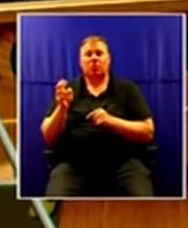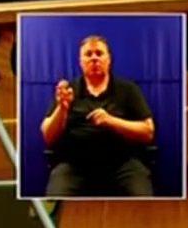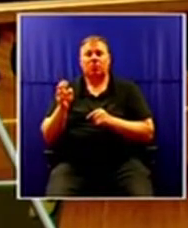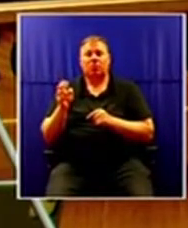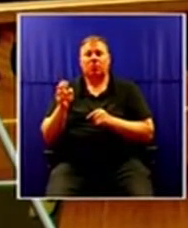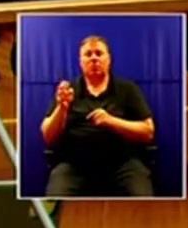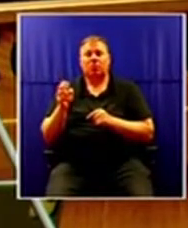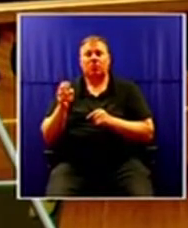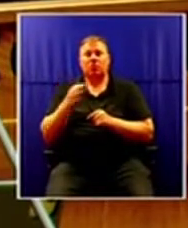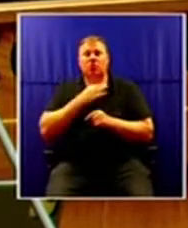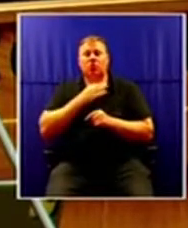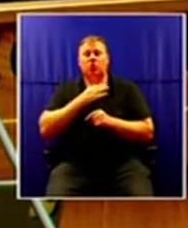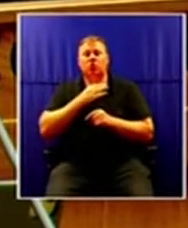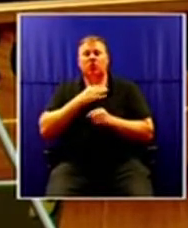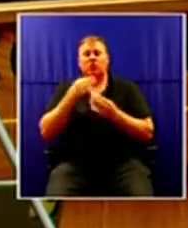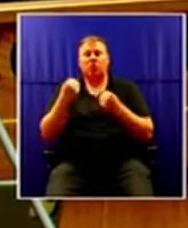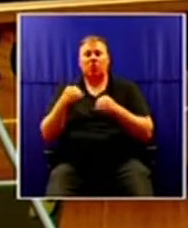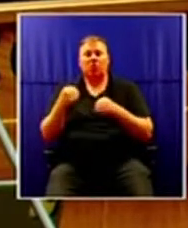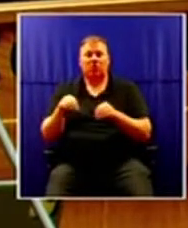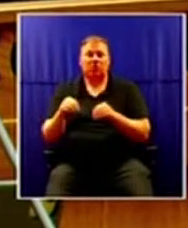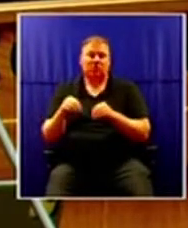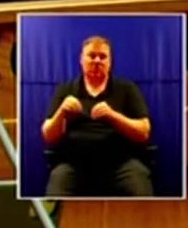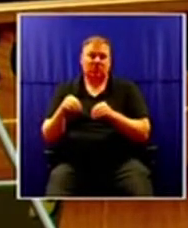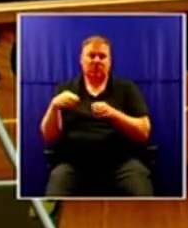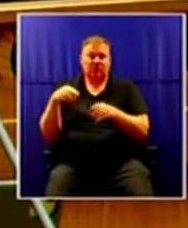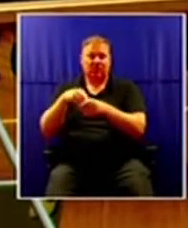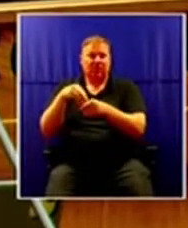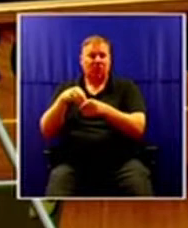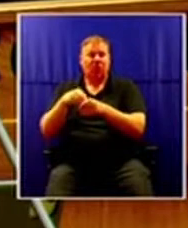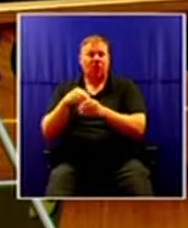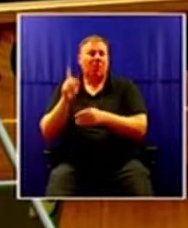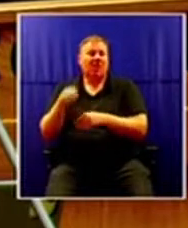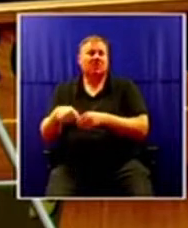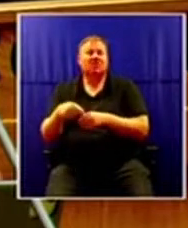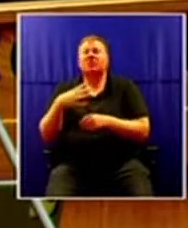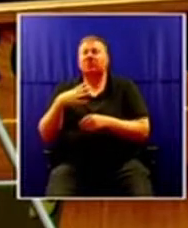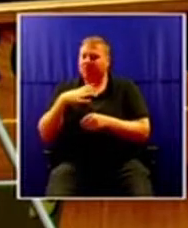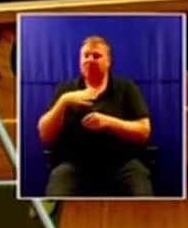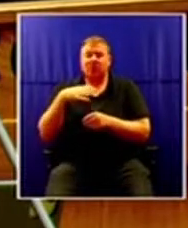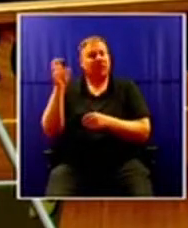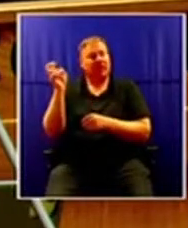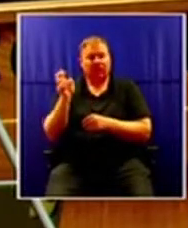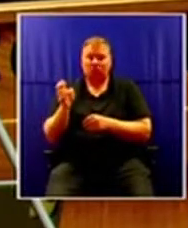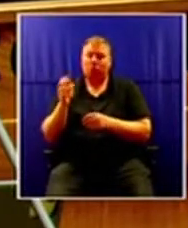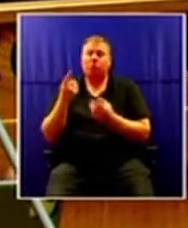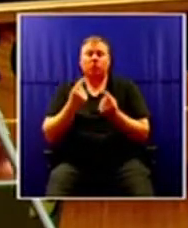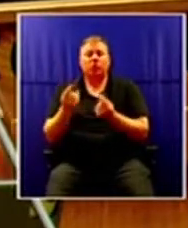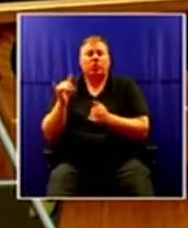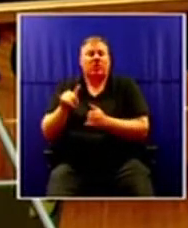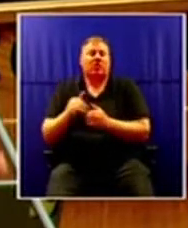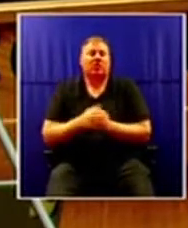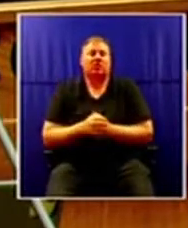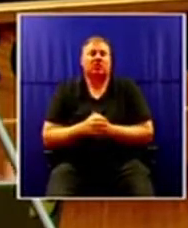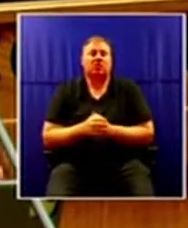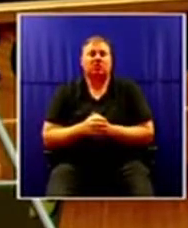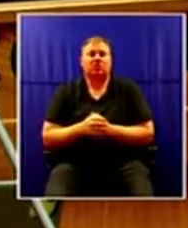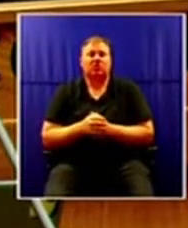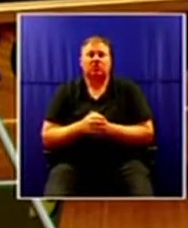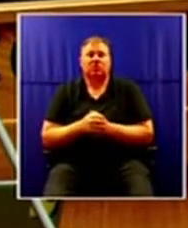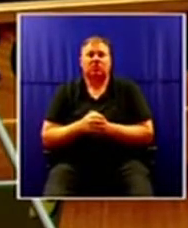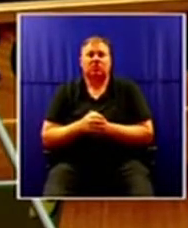is in the process of doing precisely that. It has the depth of knowledge, it has the depth